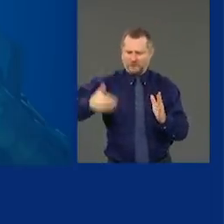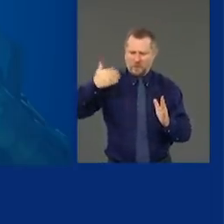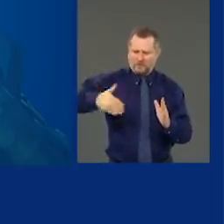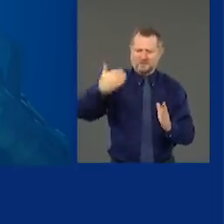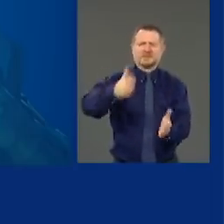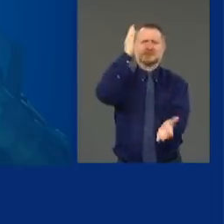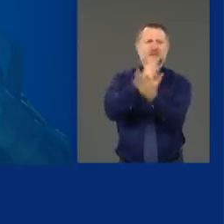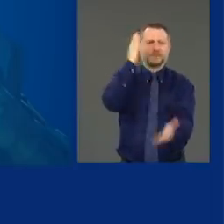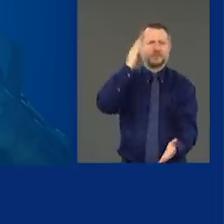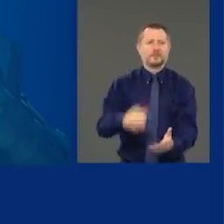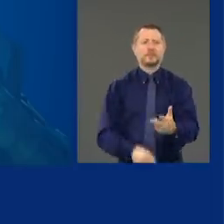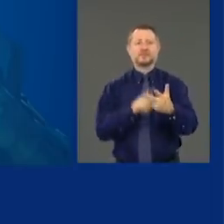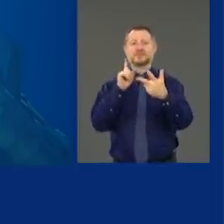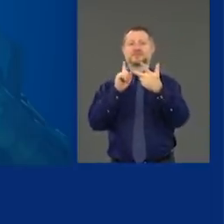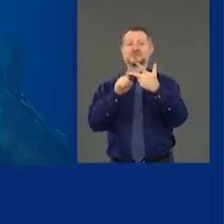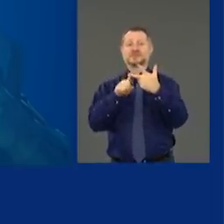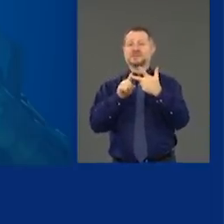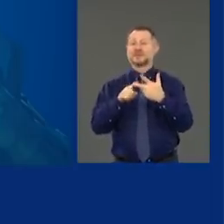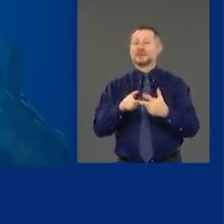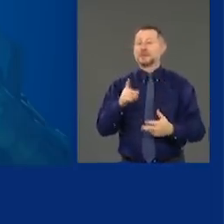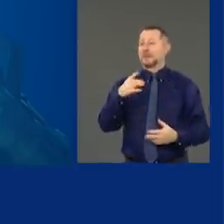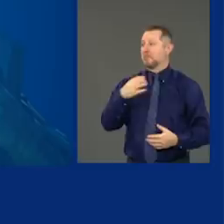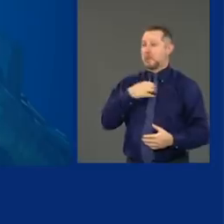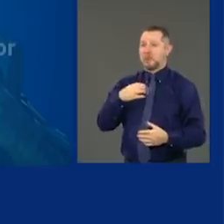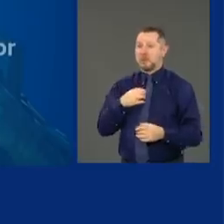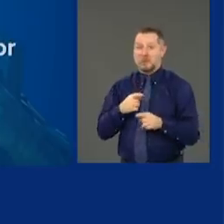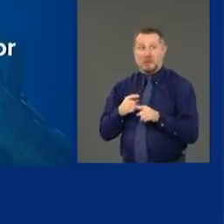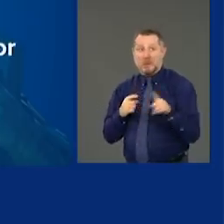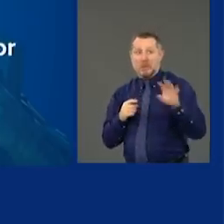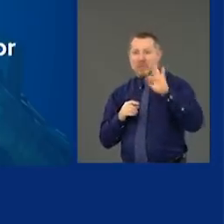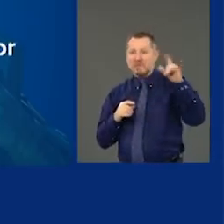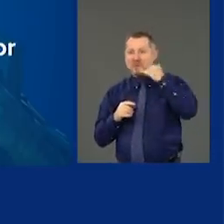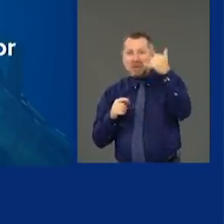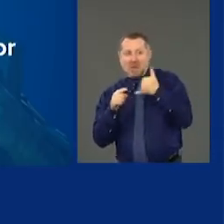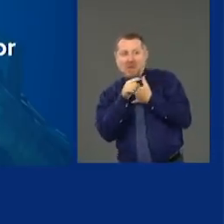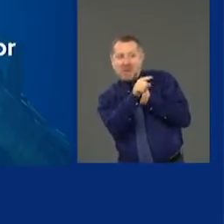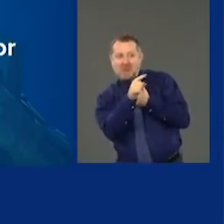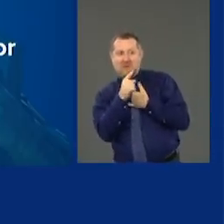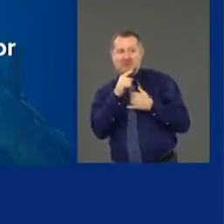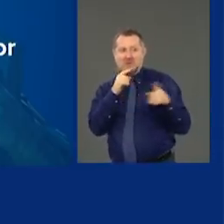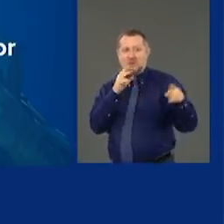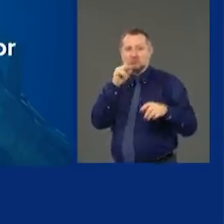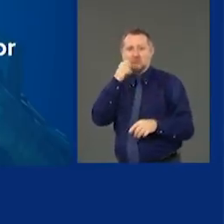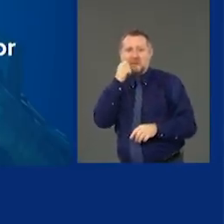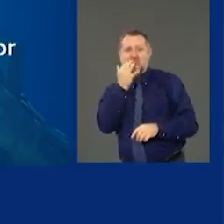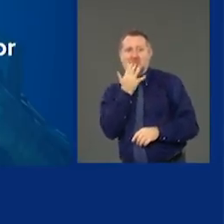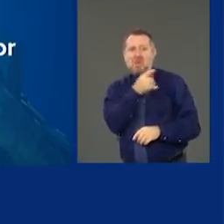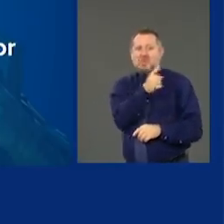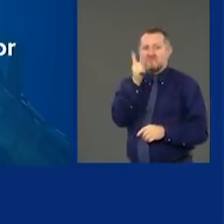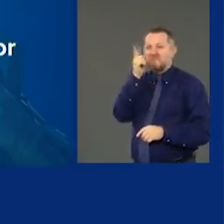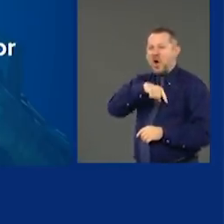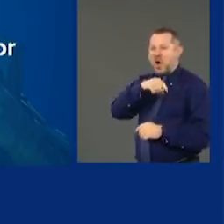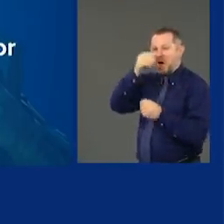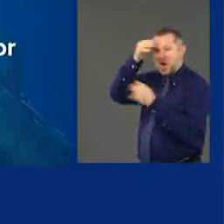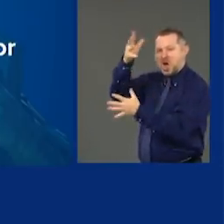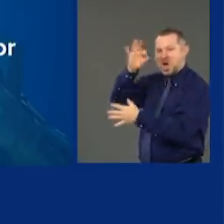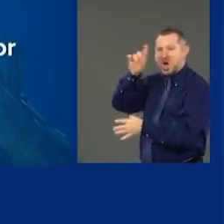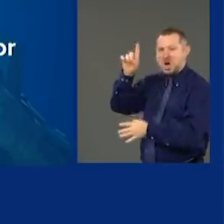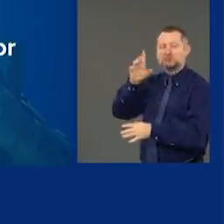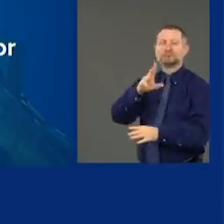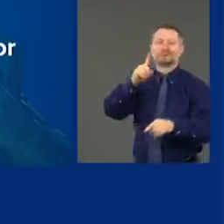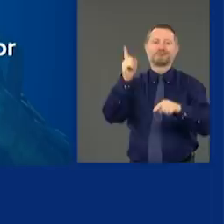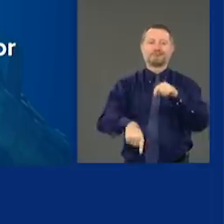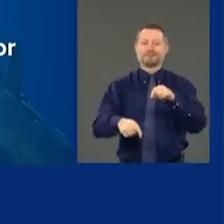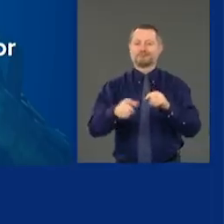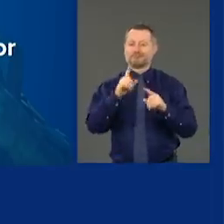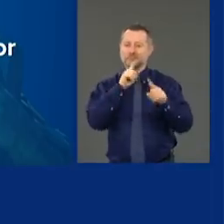No false race-based 9/11 reports. The Attorney General is an independent prosecutor for police murders,